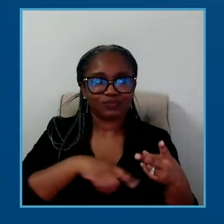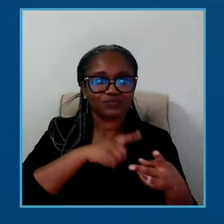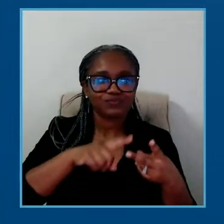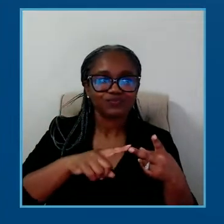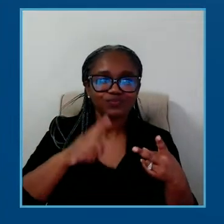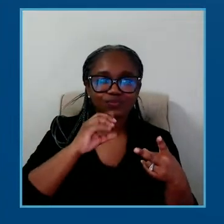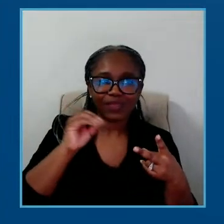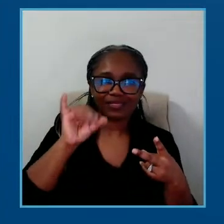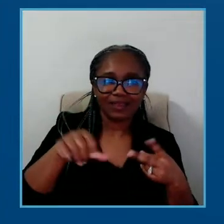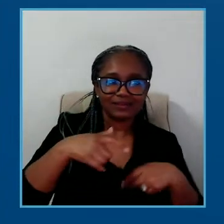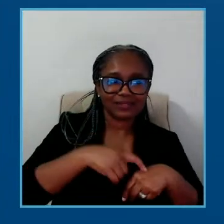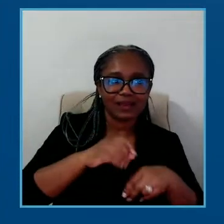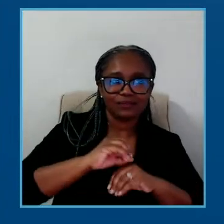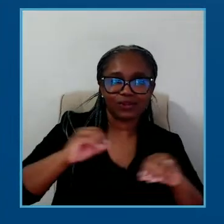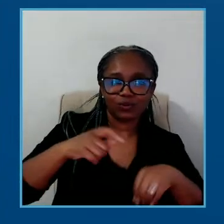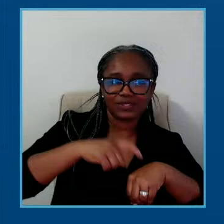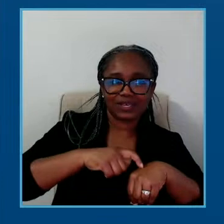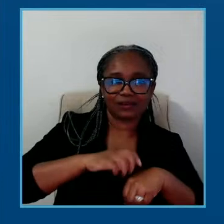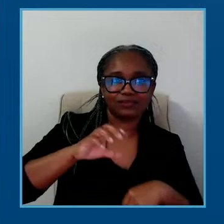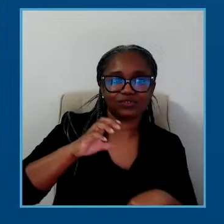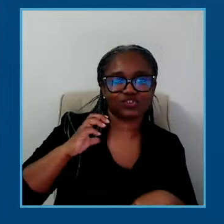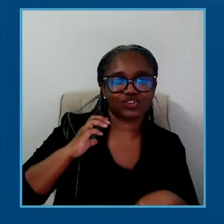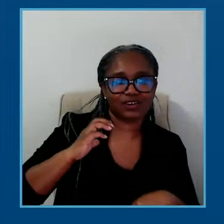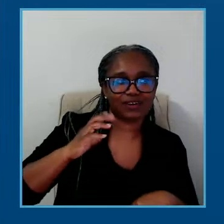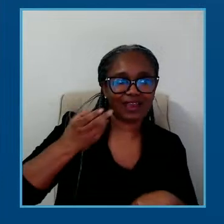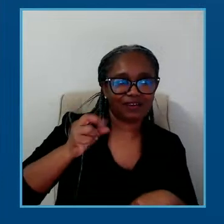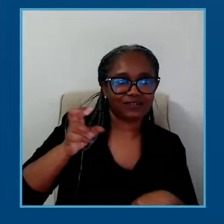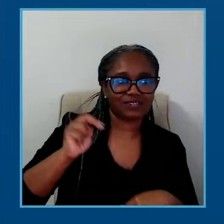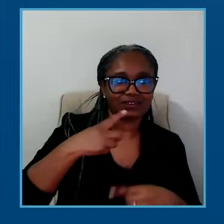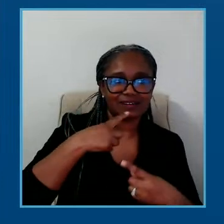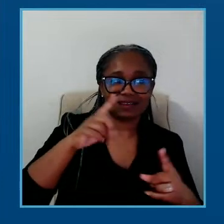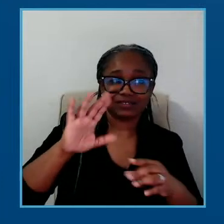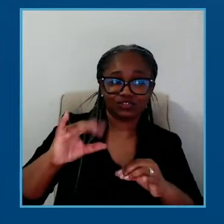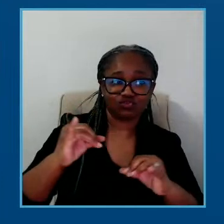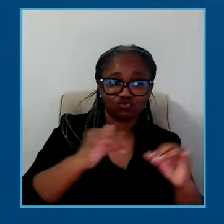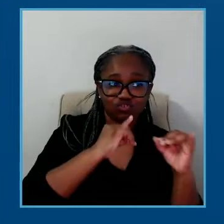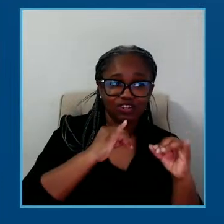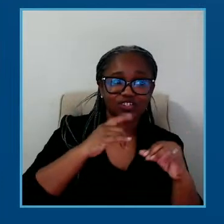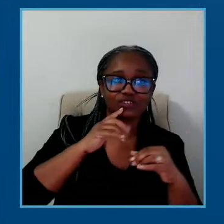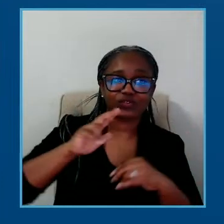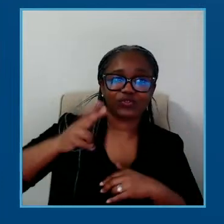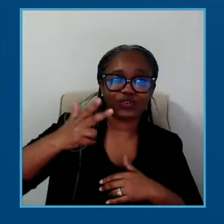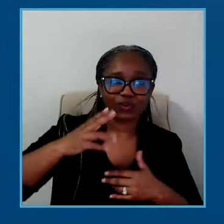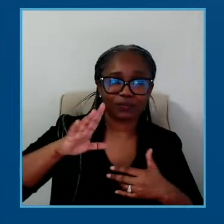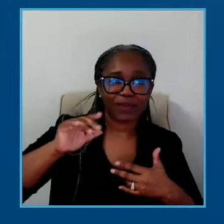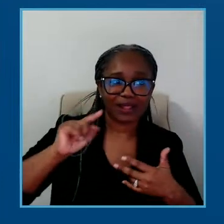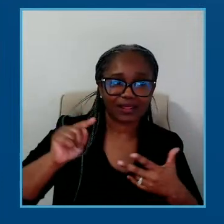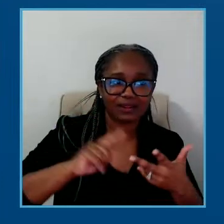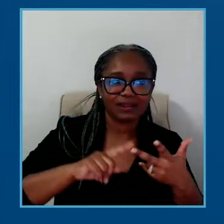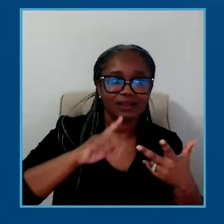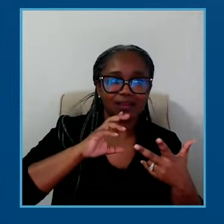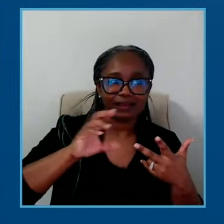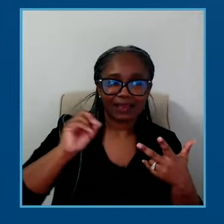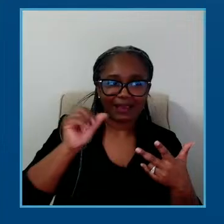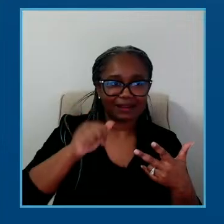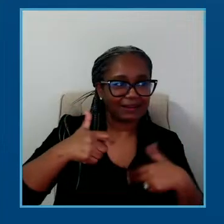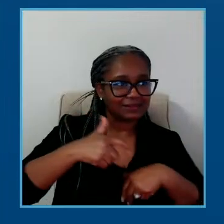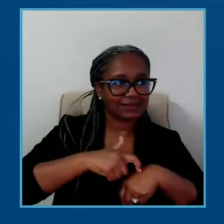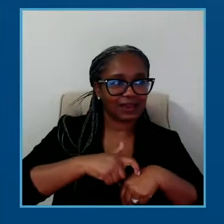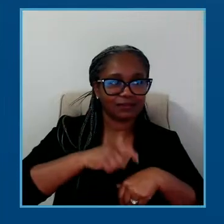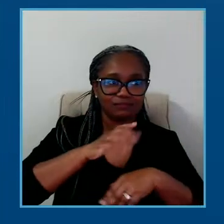Chair Harrison announced that a majority vote on the 3rd ballot would be 205 votes, and that Malcolm Kenyatta and David Hogg were elected